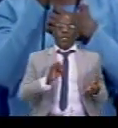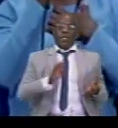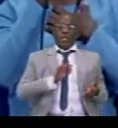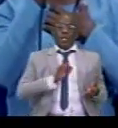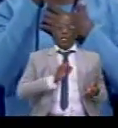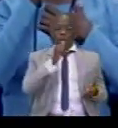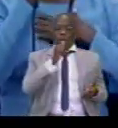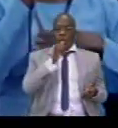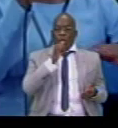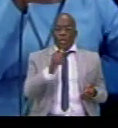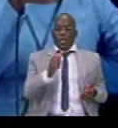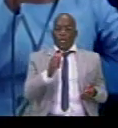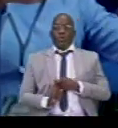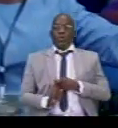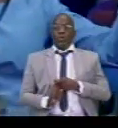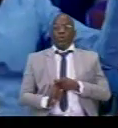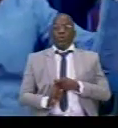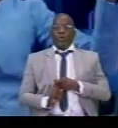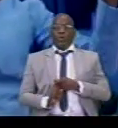Why not lift up your hands and sing that song?